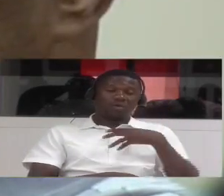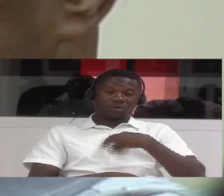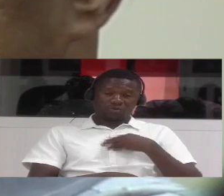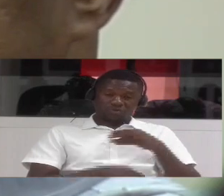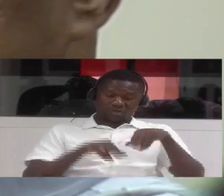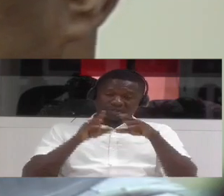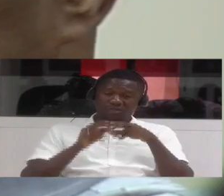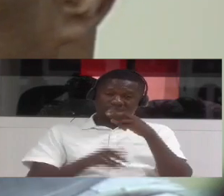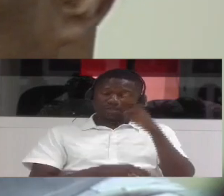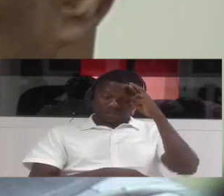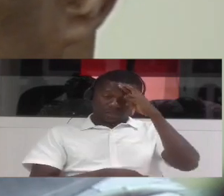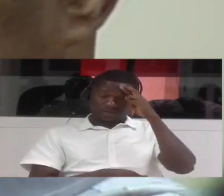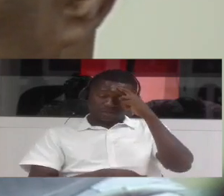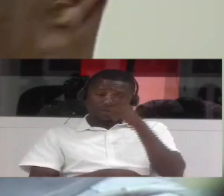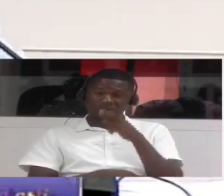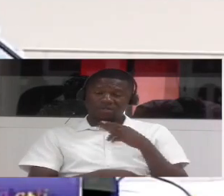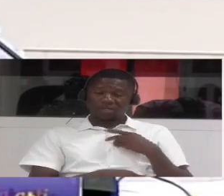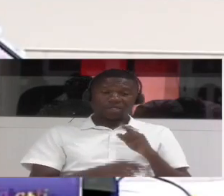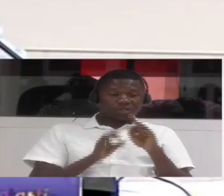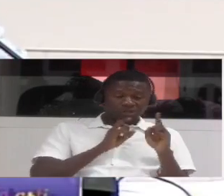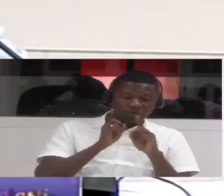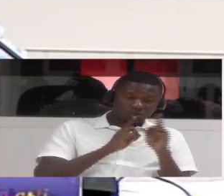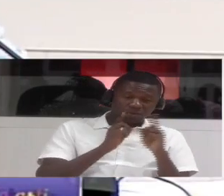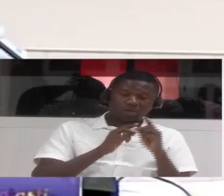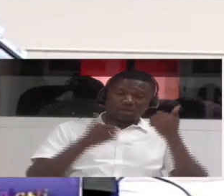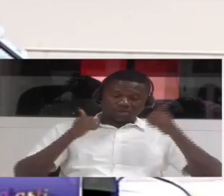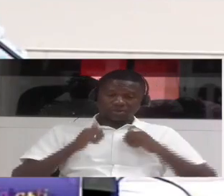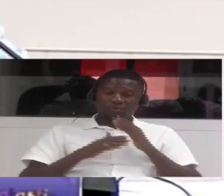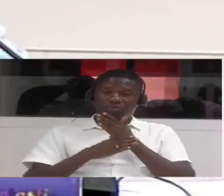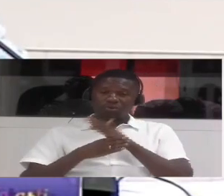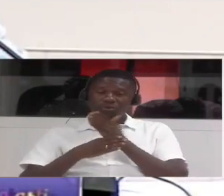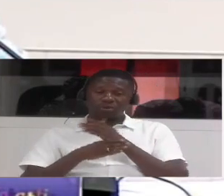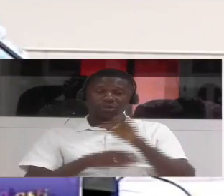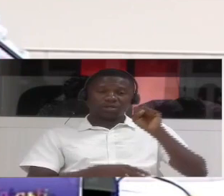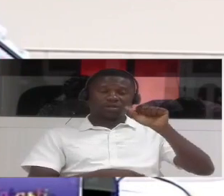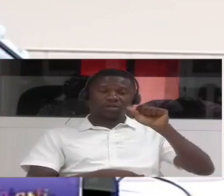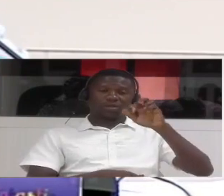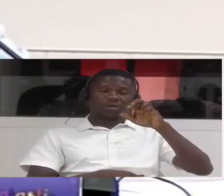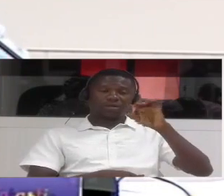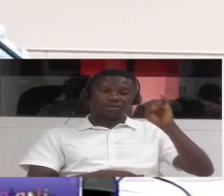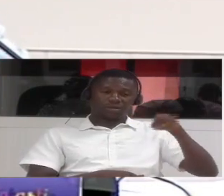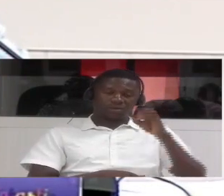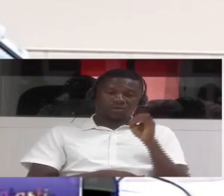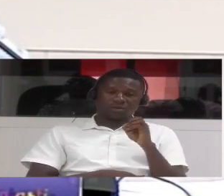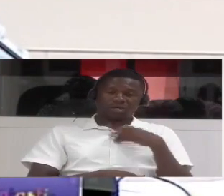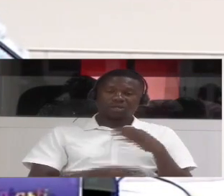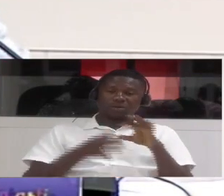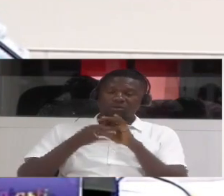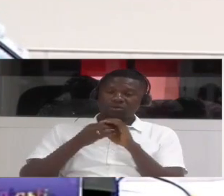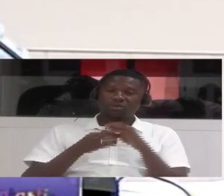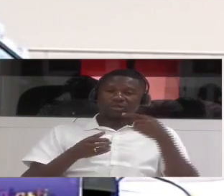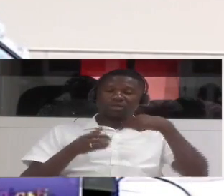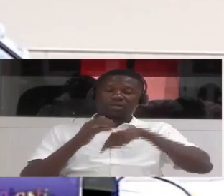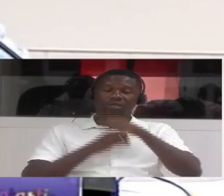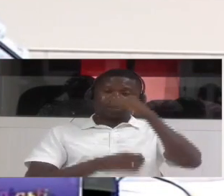actually happened between Sadio and an organization in Italy called